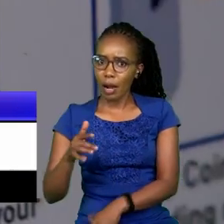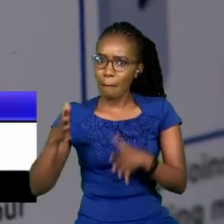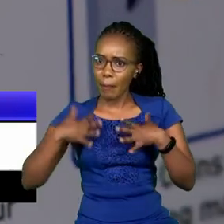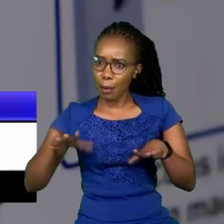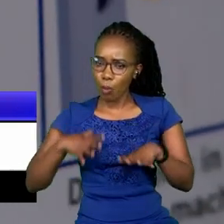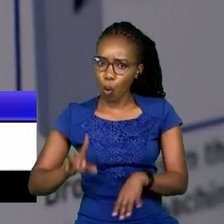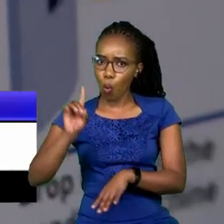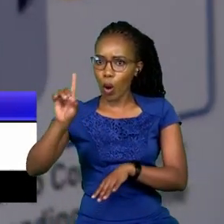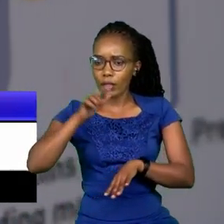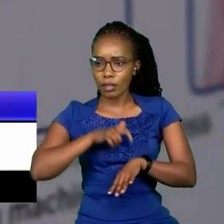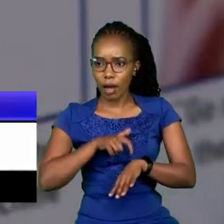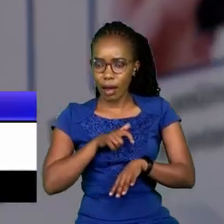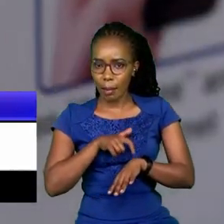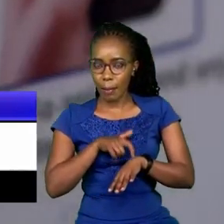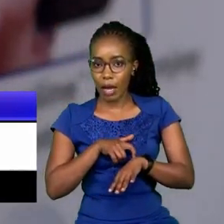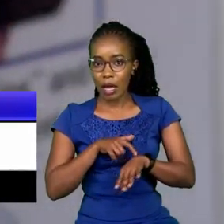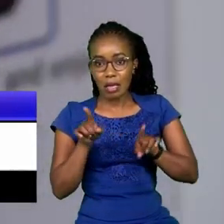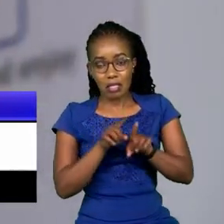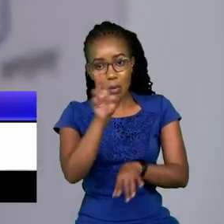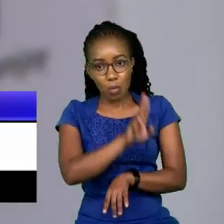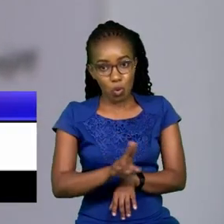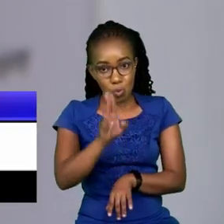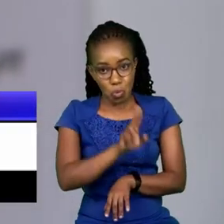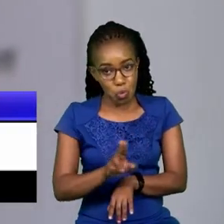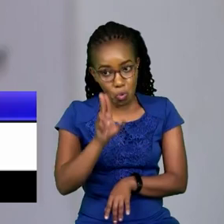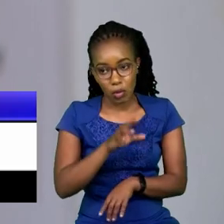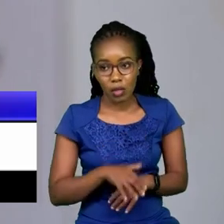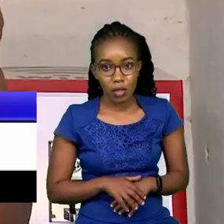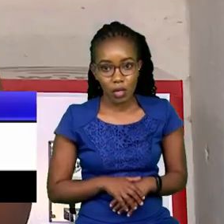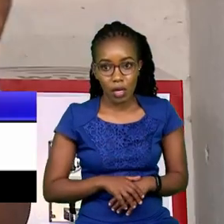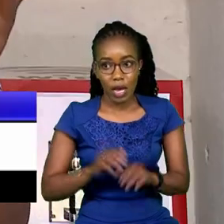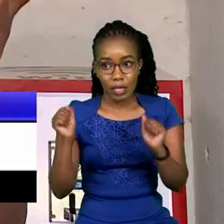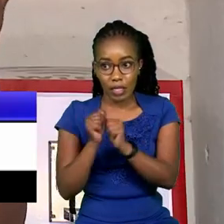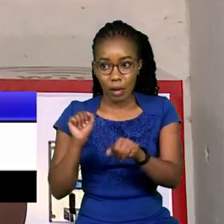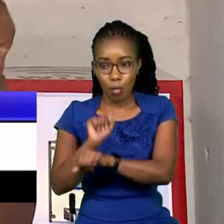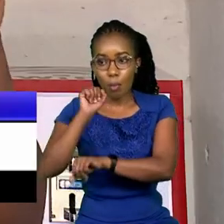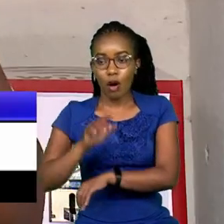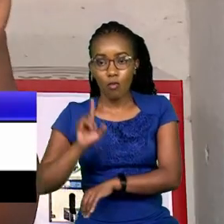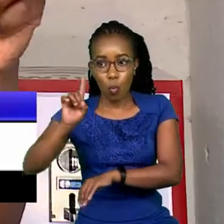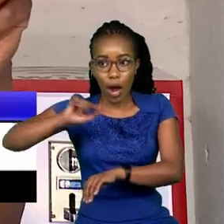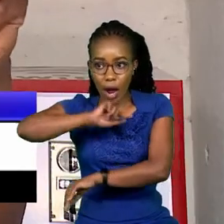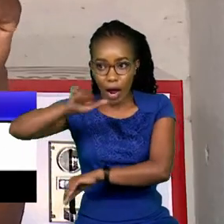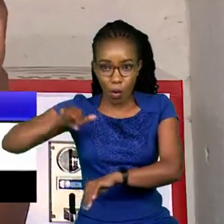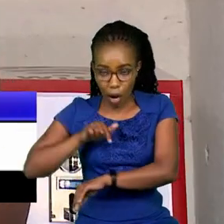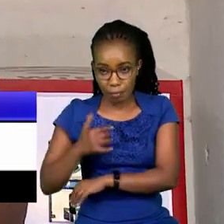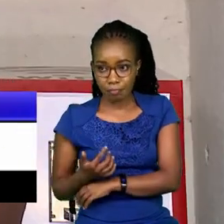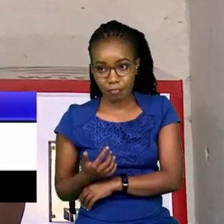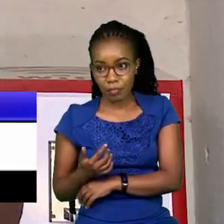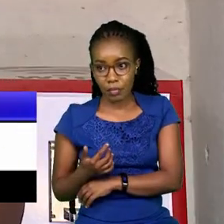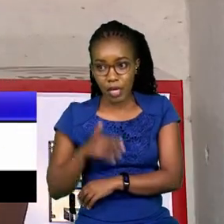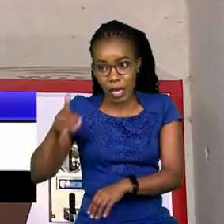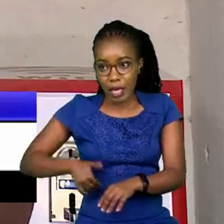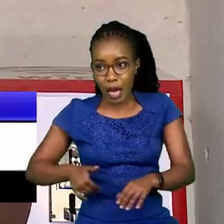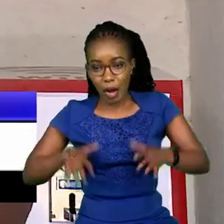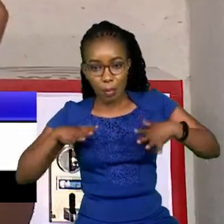go and its terms of usage. I get internet for as low as 10 shillings for 60 minutes. So within the hour, the youth can be